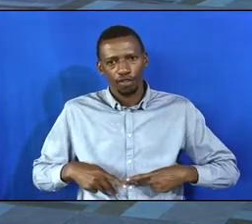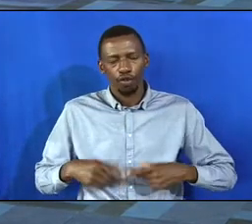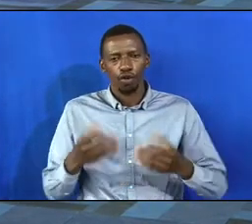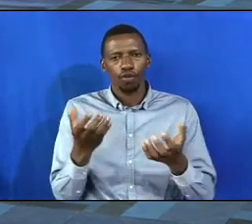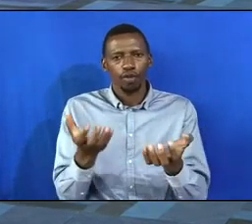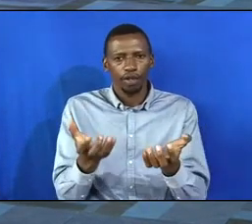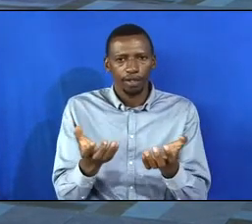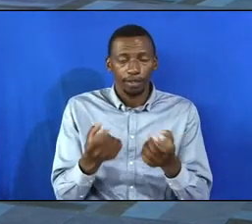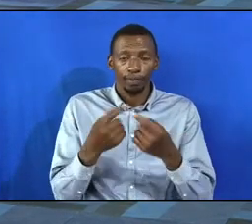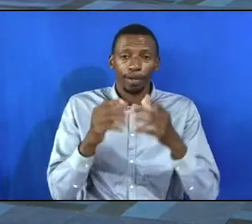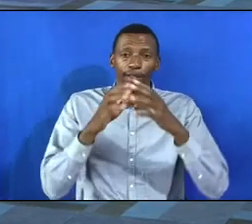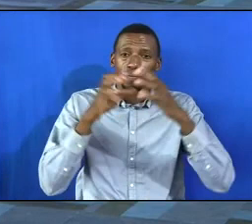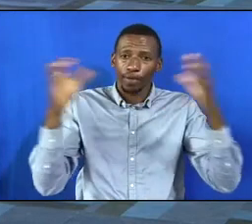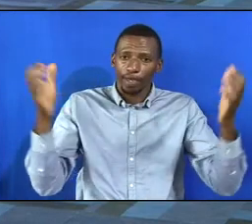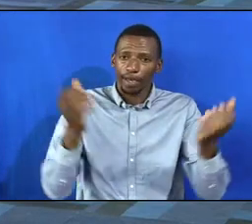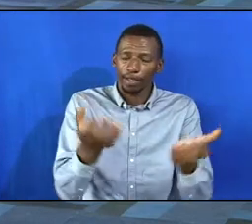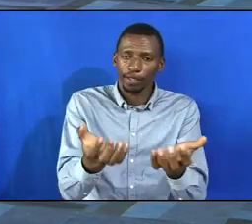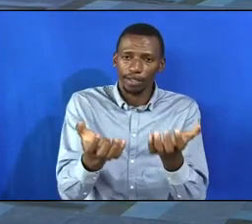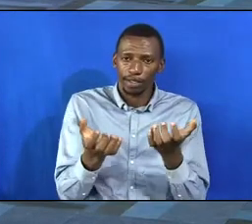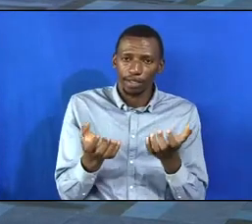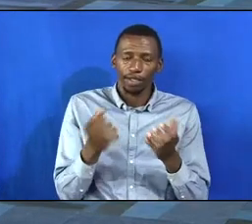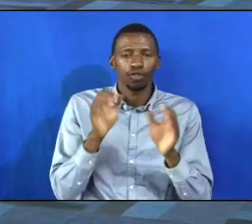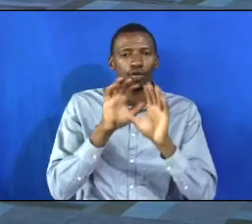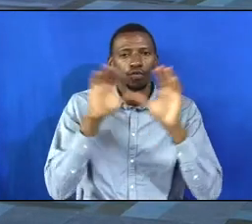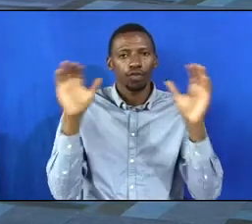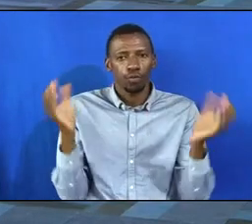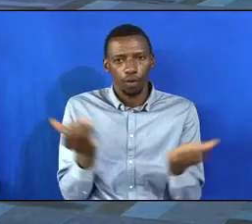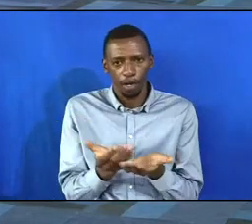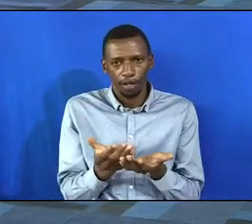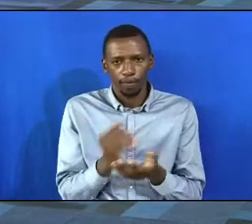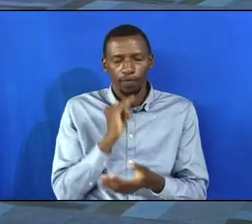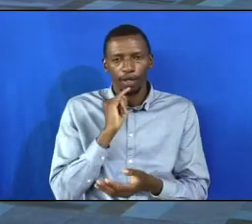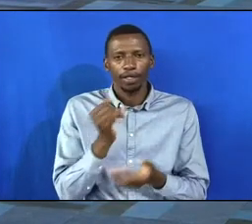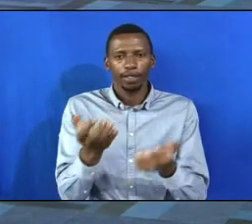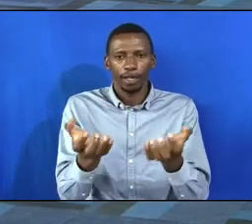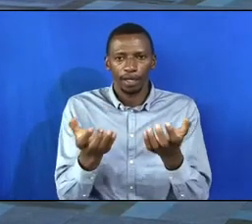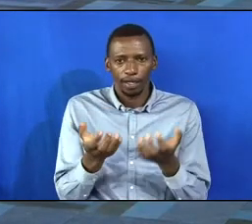the greatest need of the world is the need for Jesus.